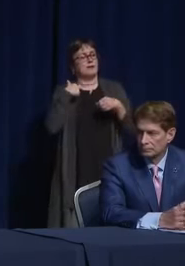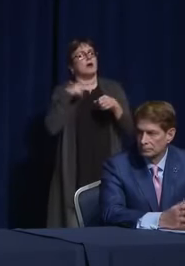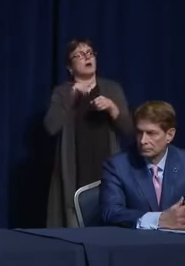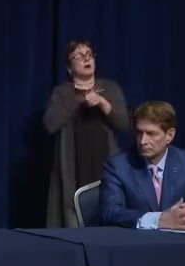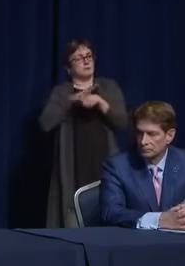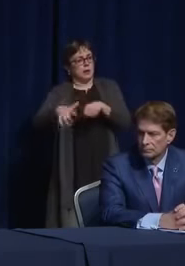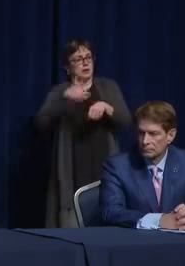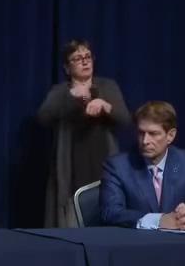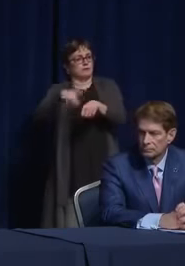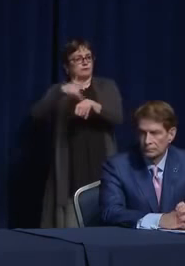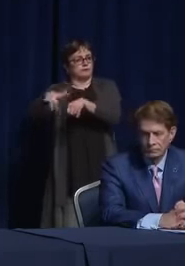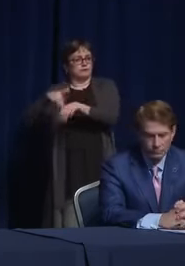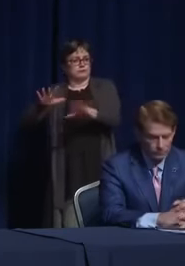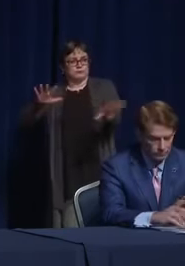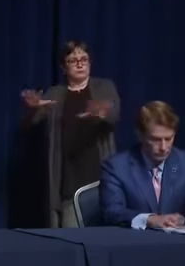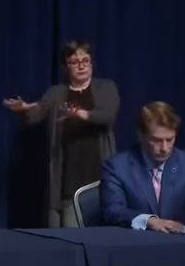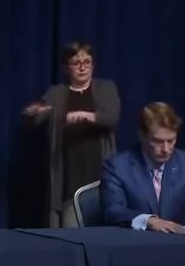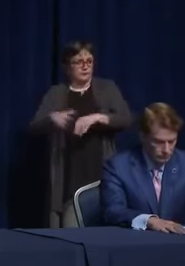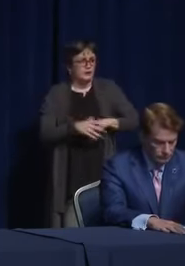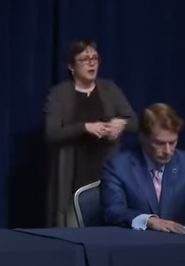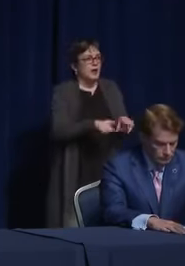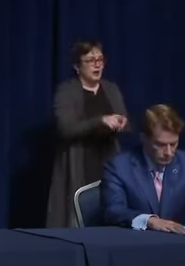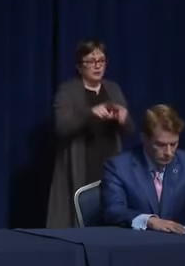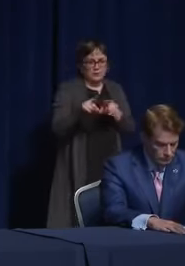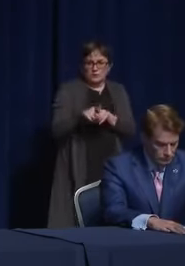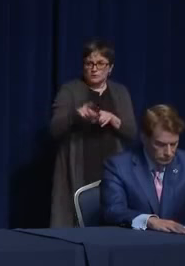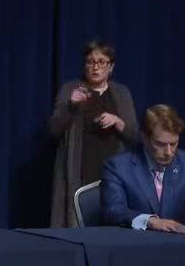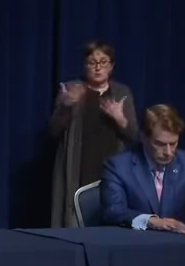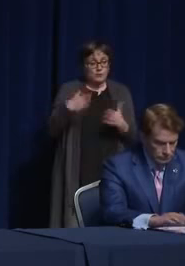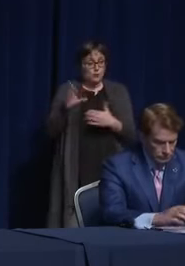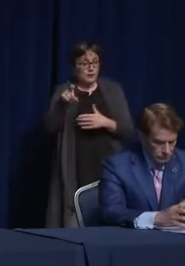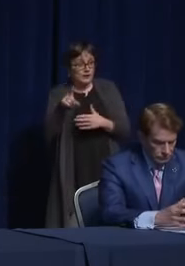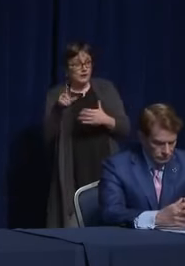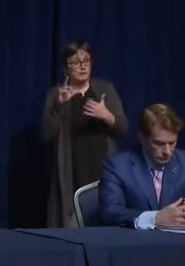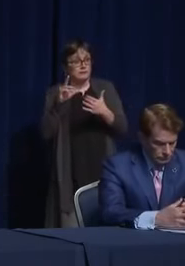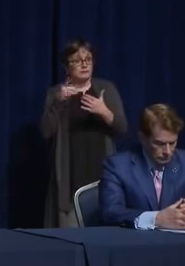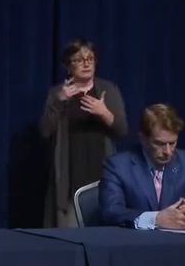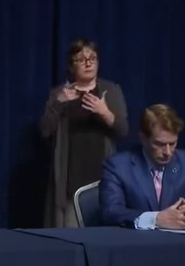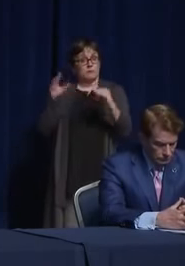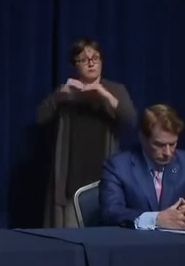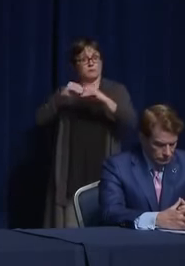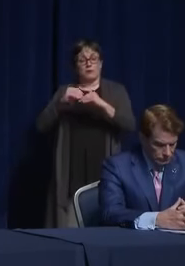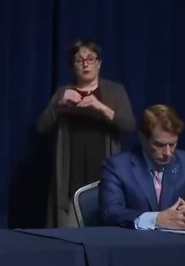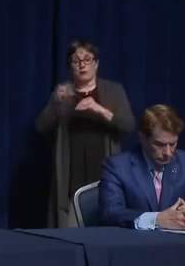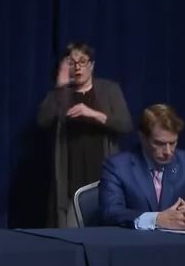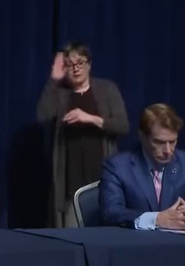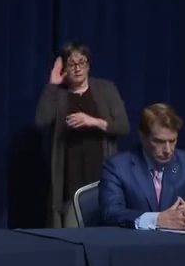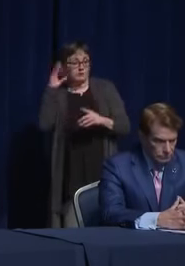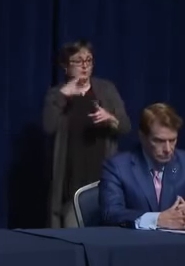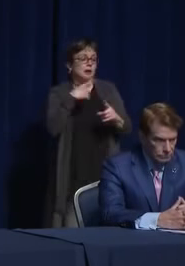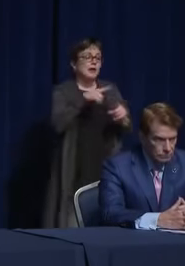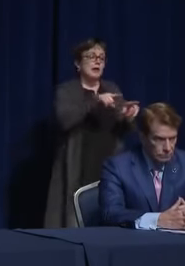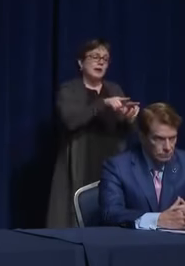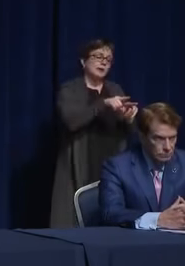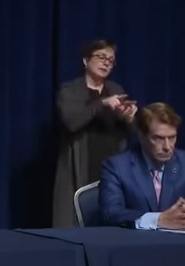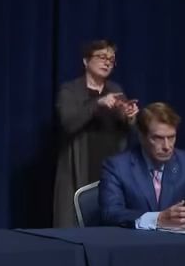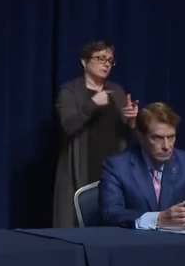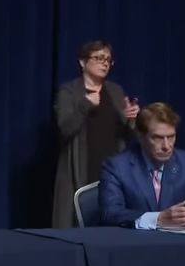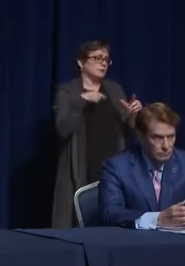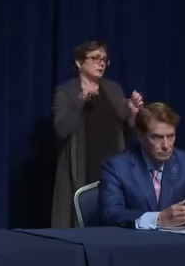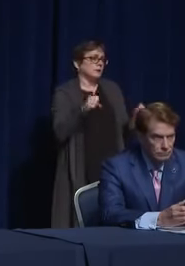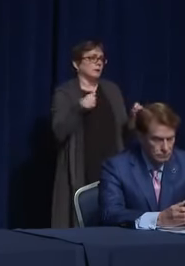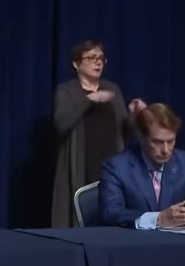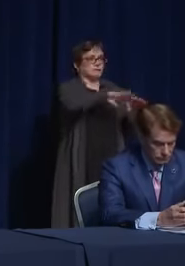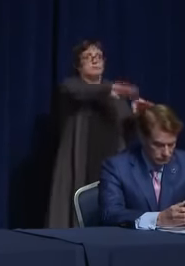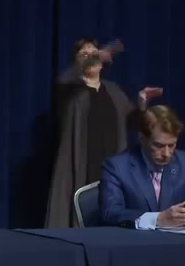on the healthcare side, assuming we need that maybe perhaps in advance of our success in flattening the curve. So I want to be